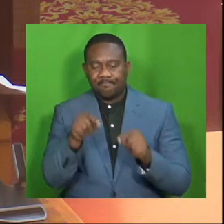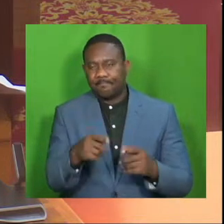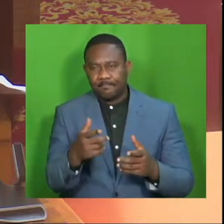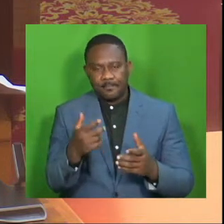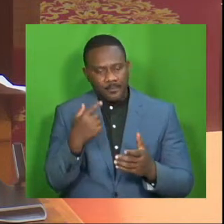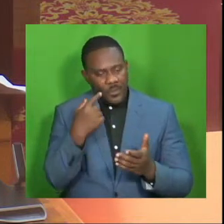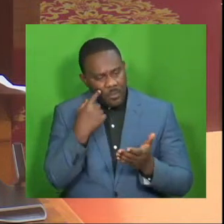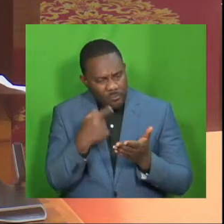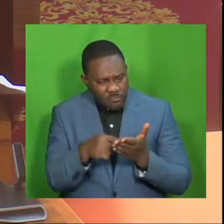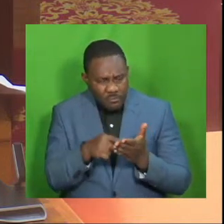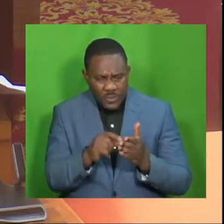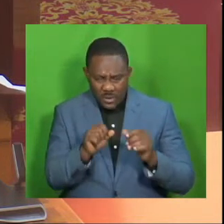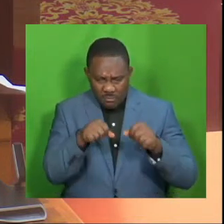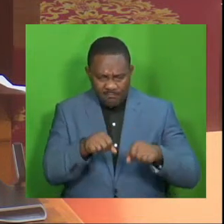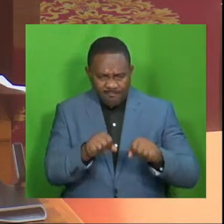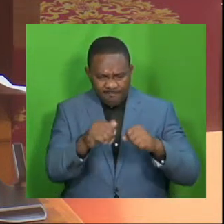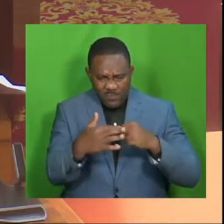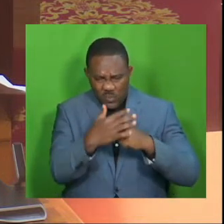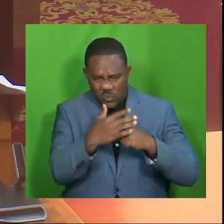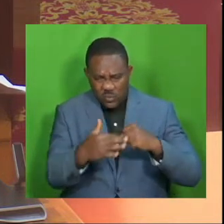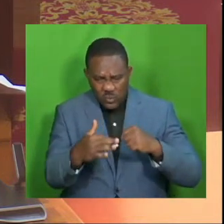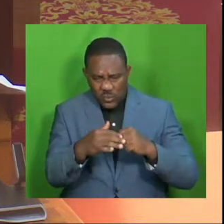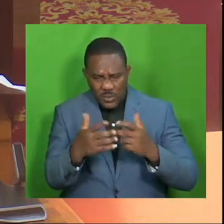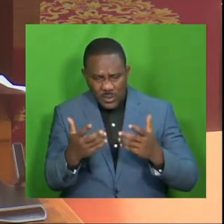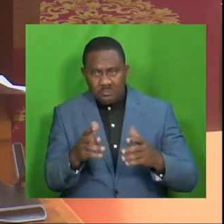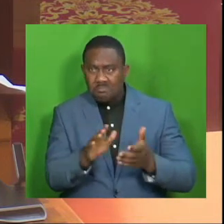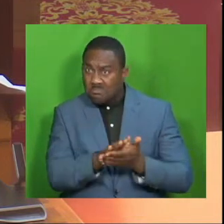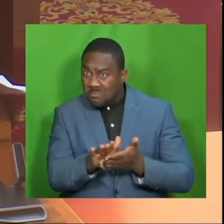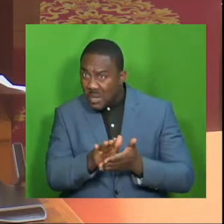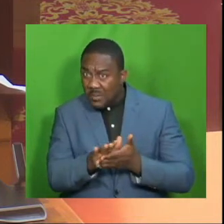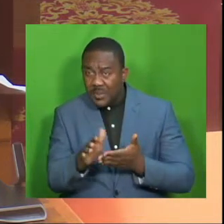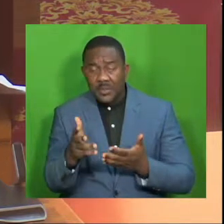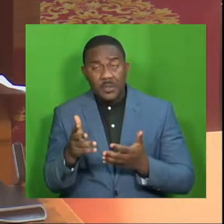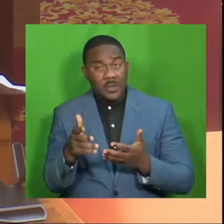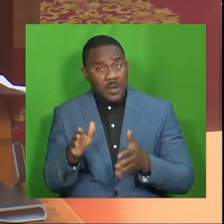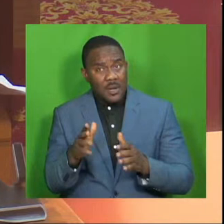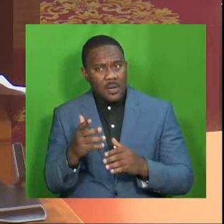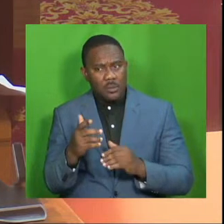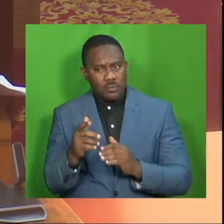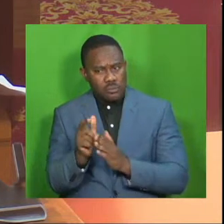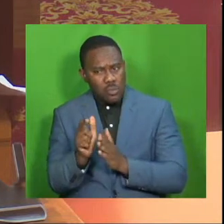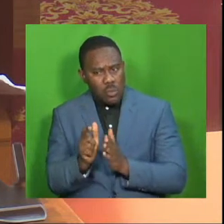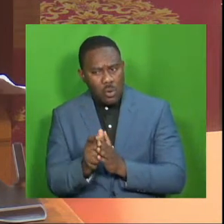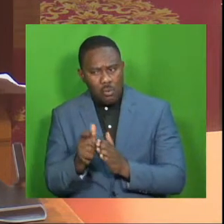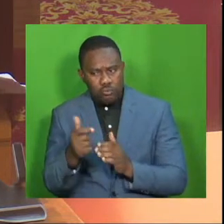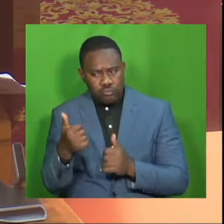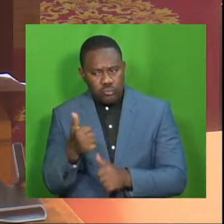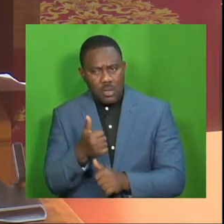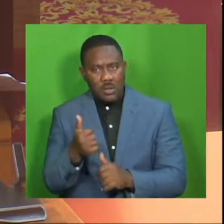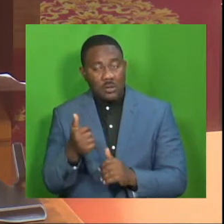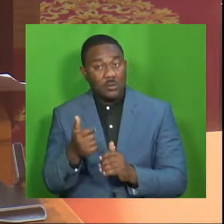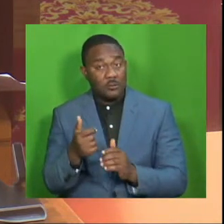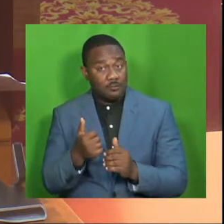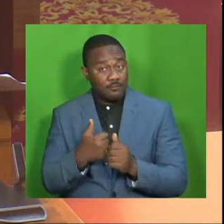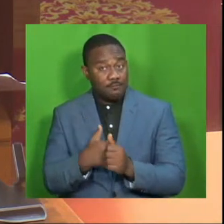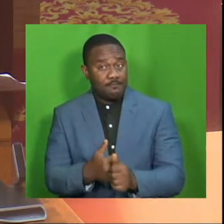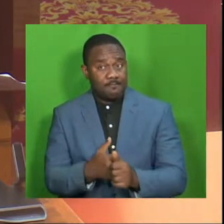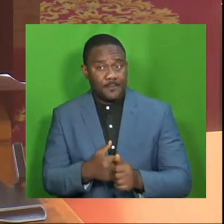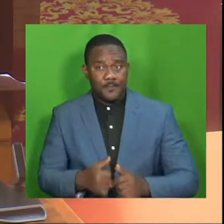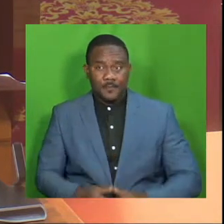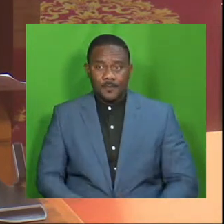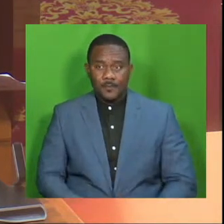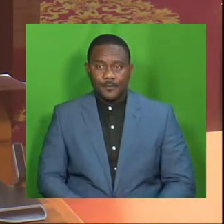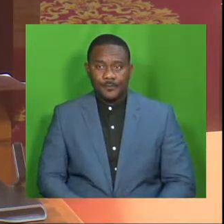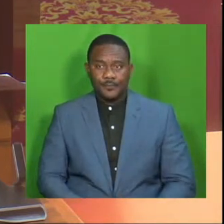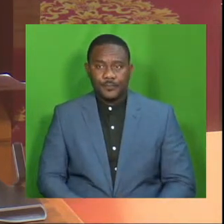camping operations to monitor compliance to fisheries laws and regulations. Arrest